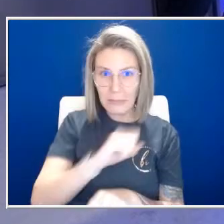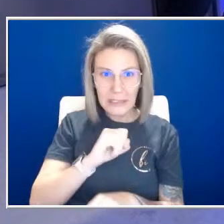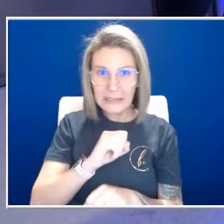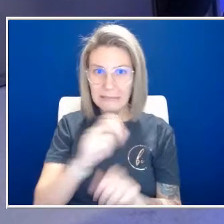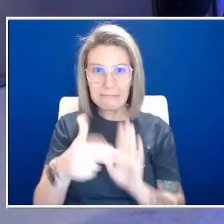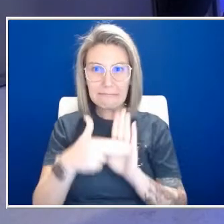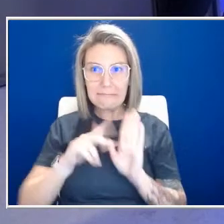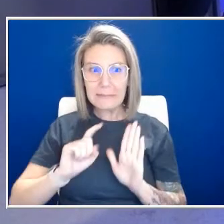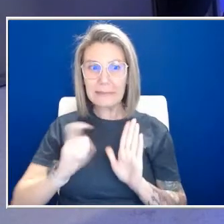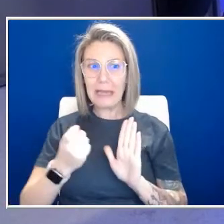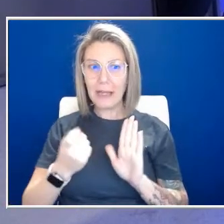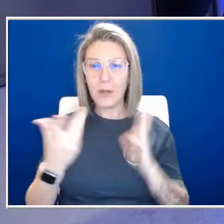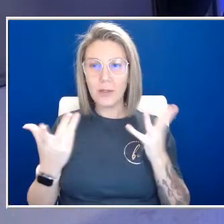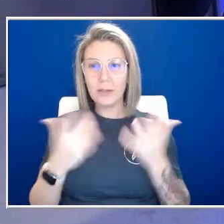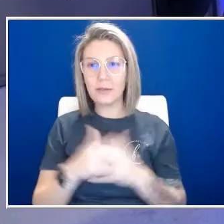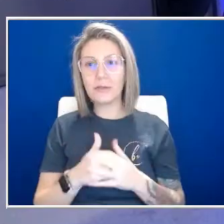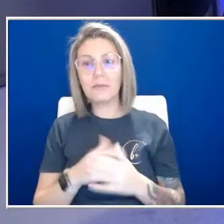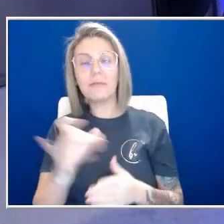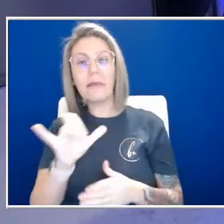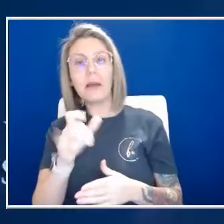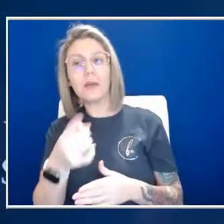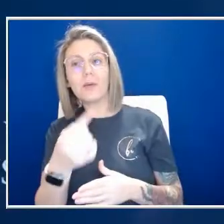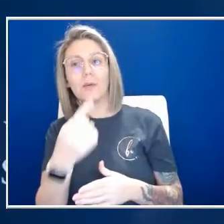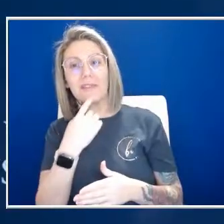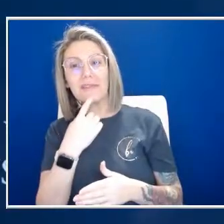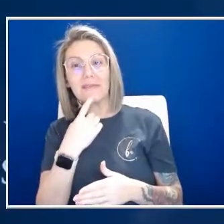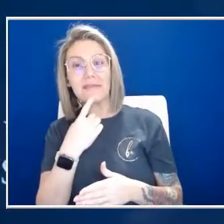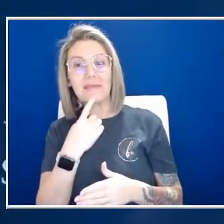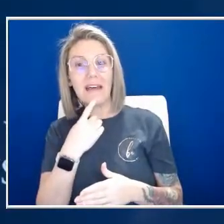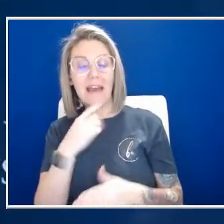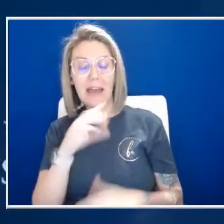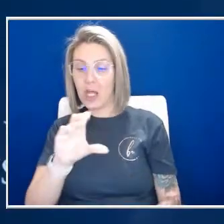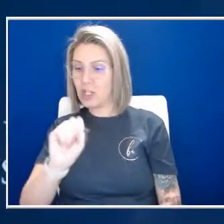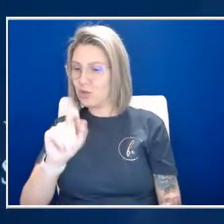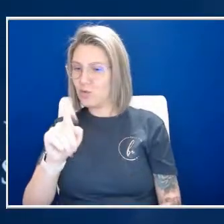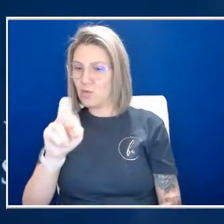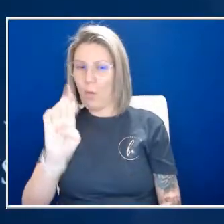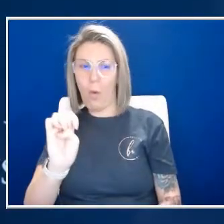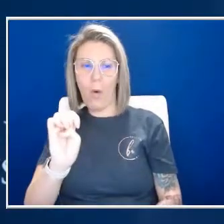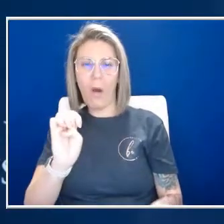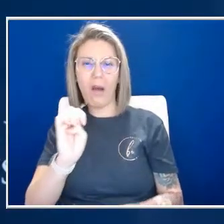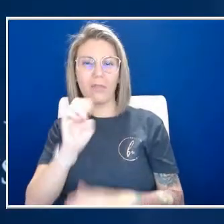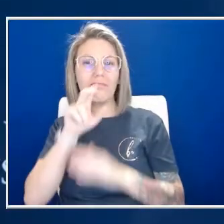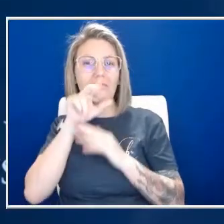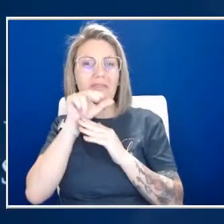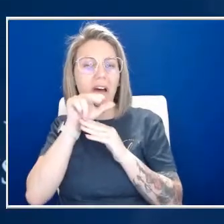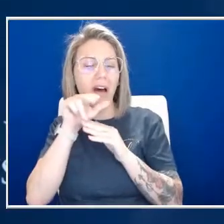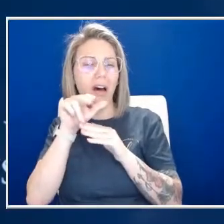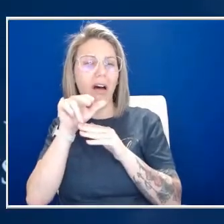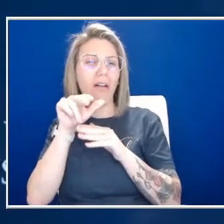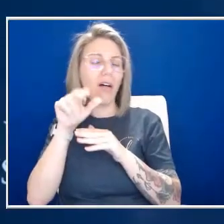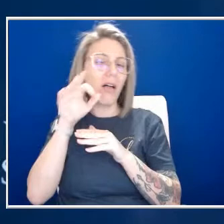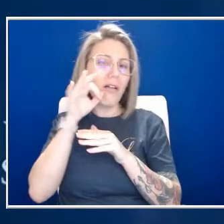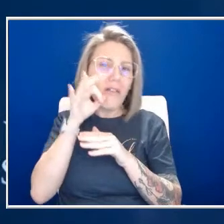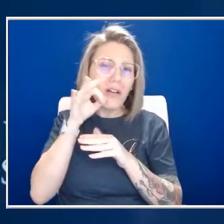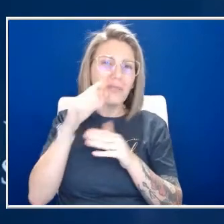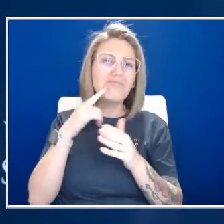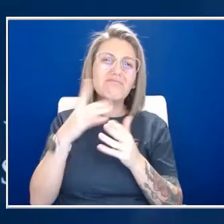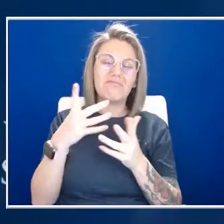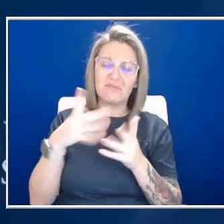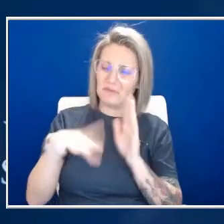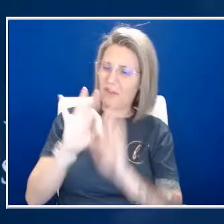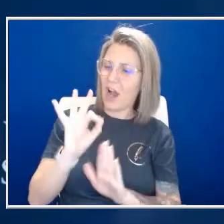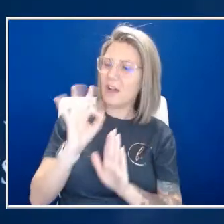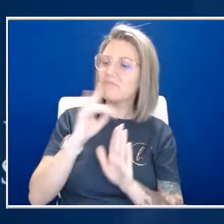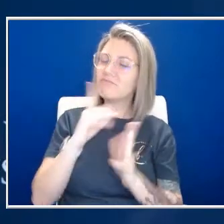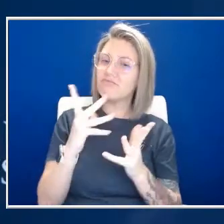Well, like you said, sores on the tongue are pretty common, and so the dentist is often the first line of defense here, or the primary care doctor, and